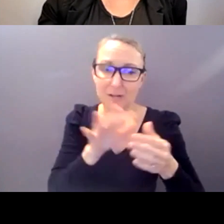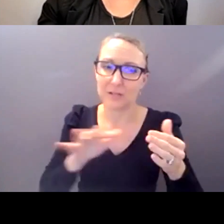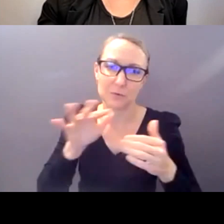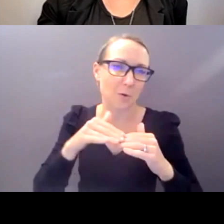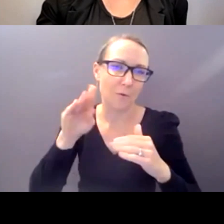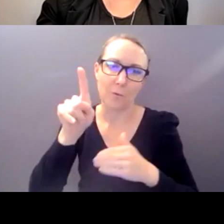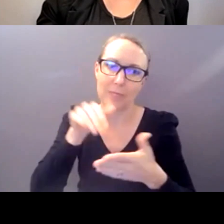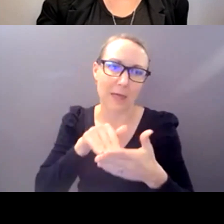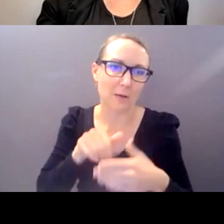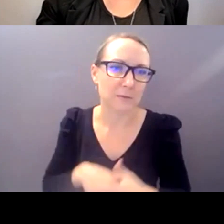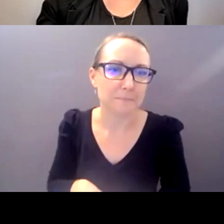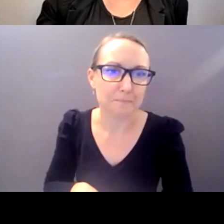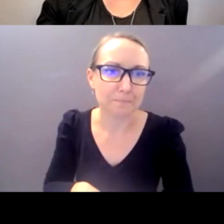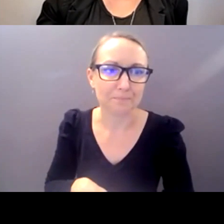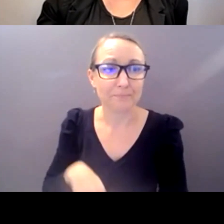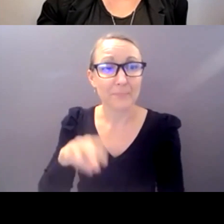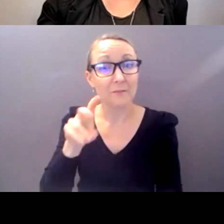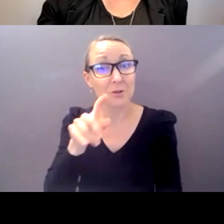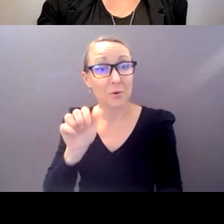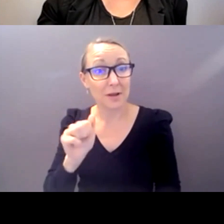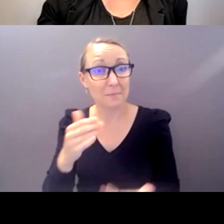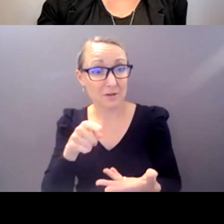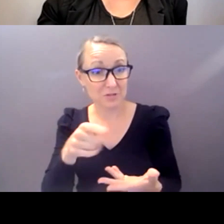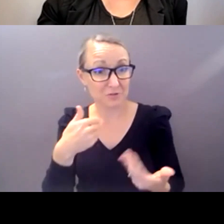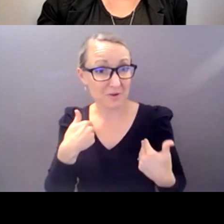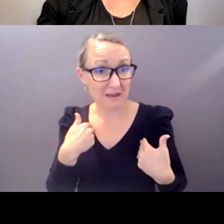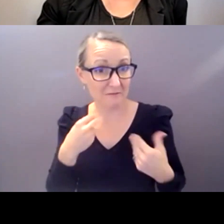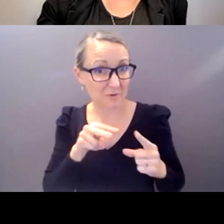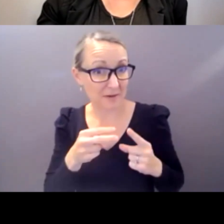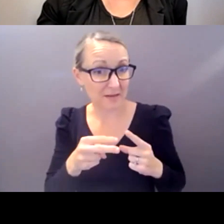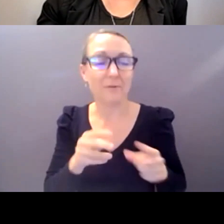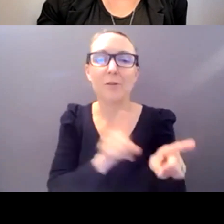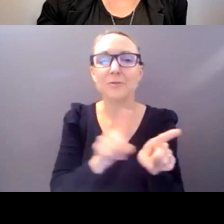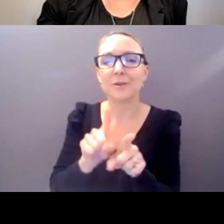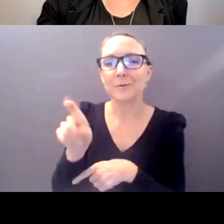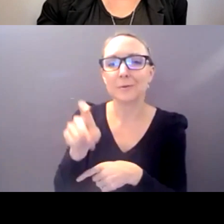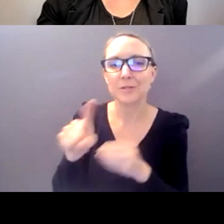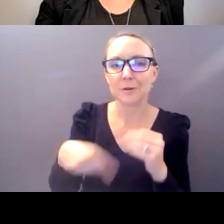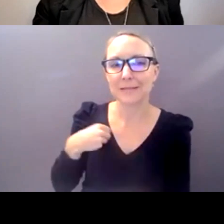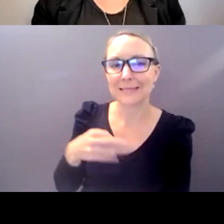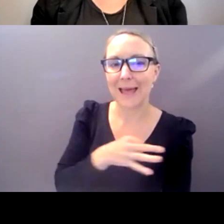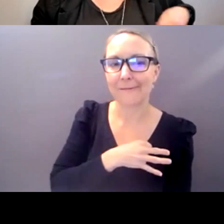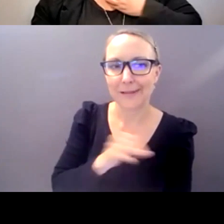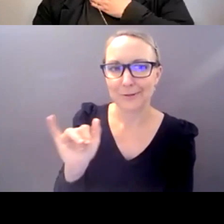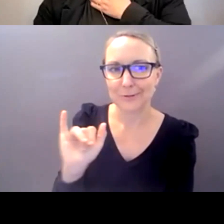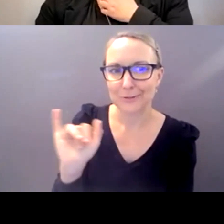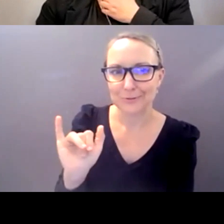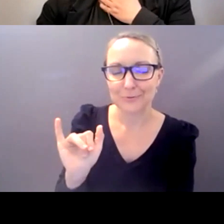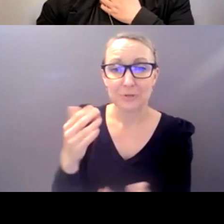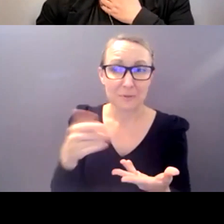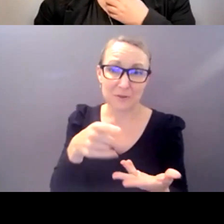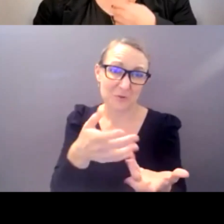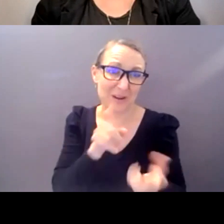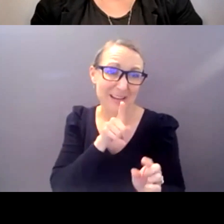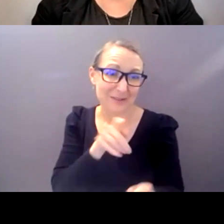have a sense from your perspective. There's also a question about staffing, which I will kind of look at you and see if you want to take that one on